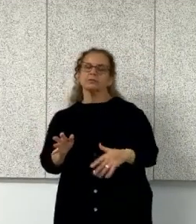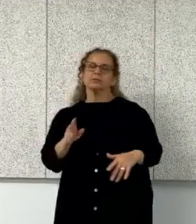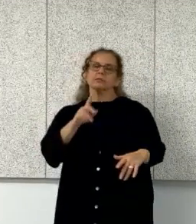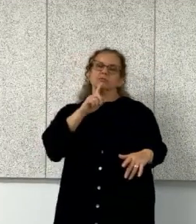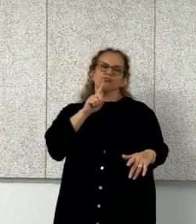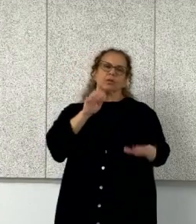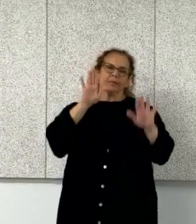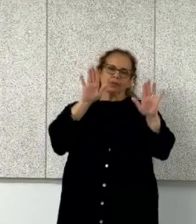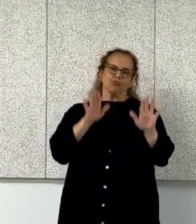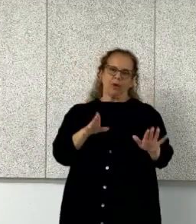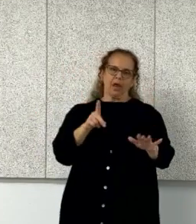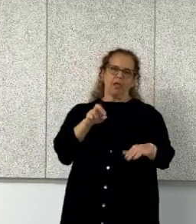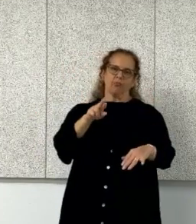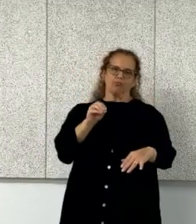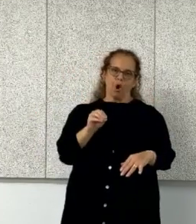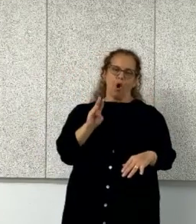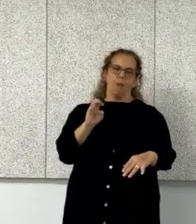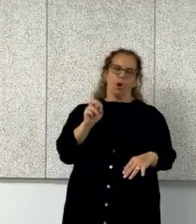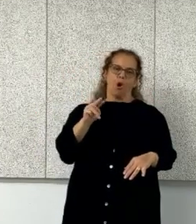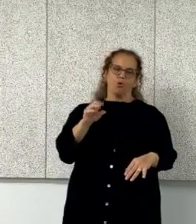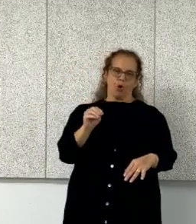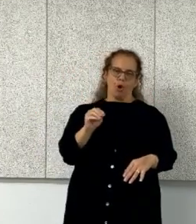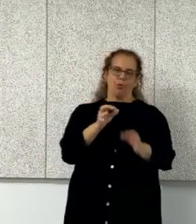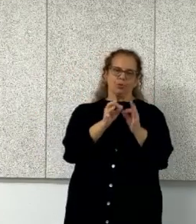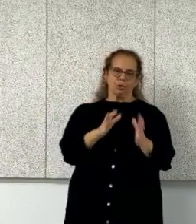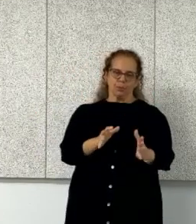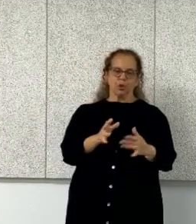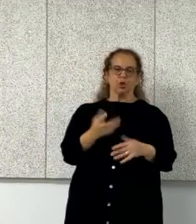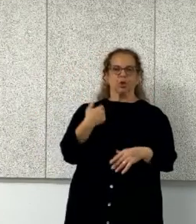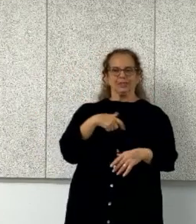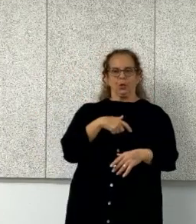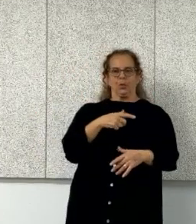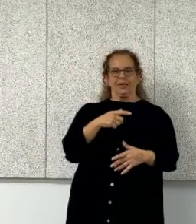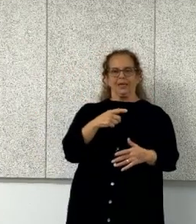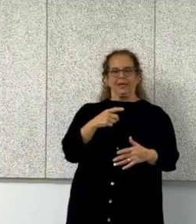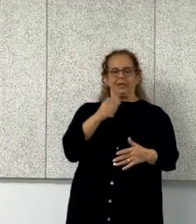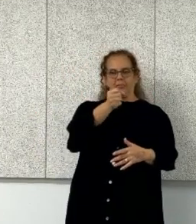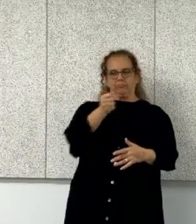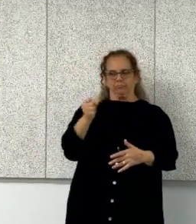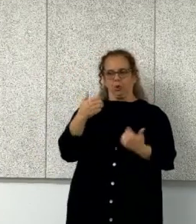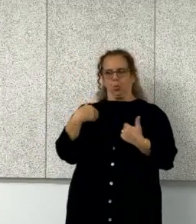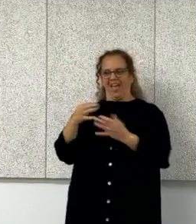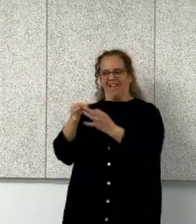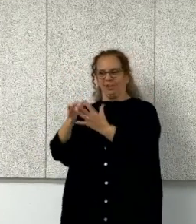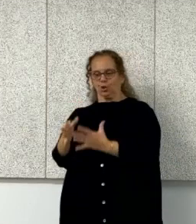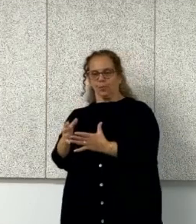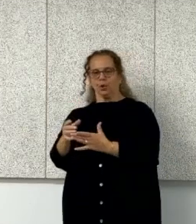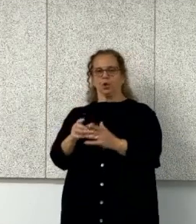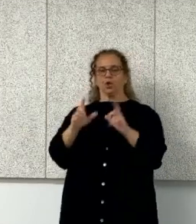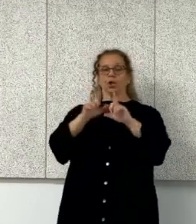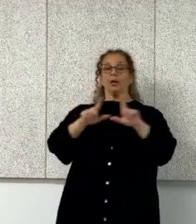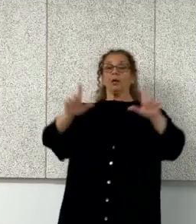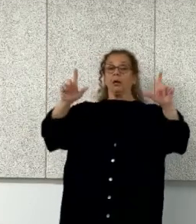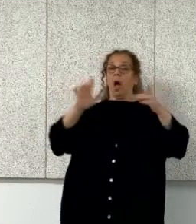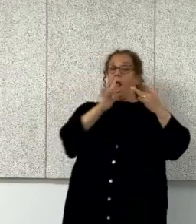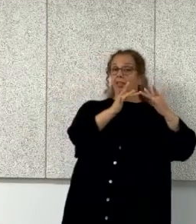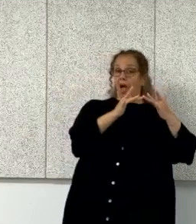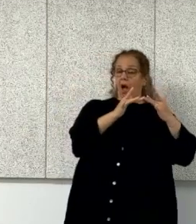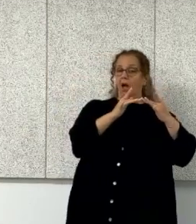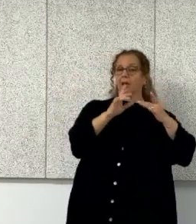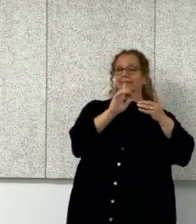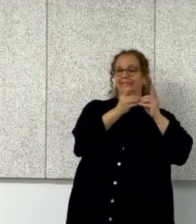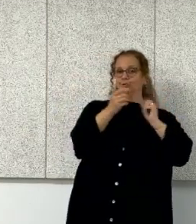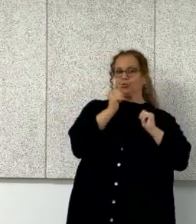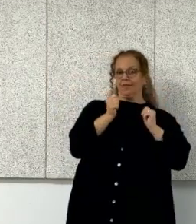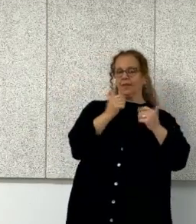interpreted performances for us, and we've found a way to, you know, make sure that we have an interpreter in the bottom corner of the screen for Supra so that, you know,